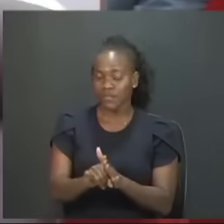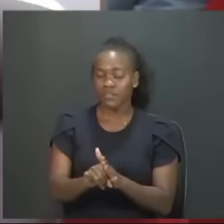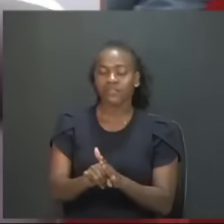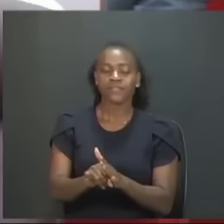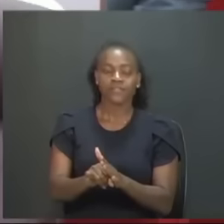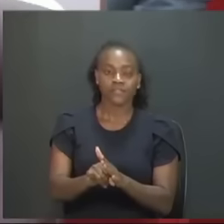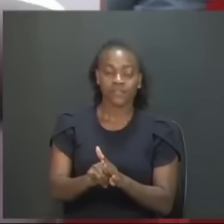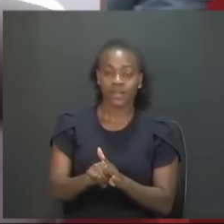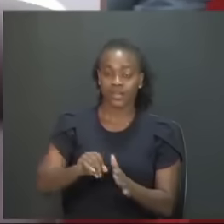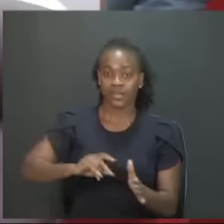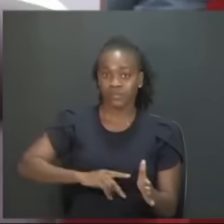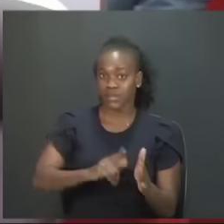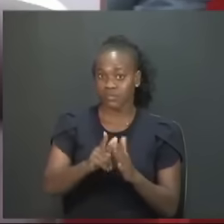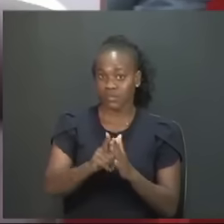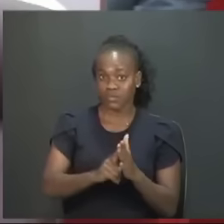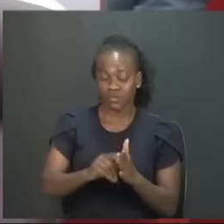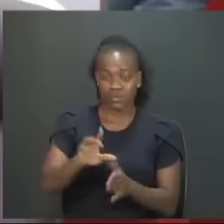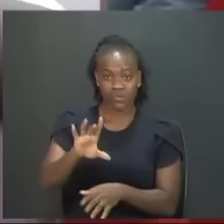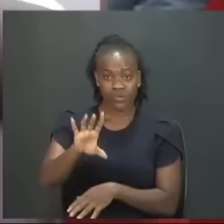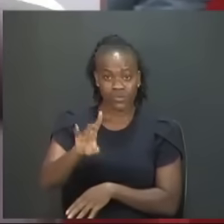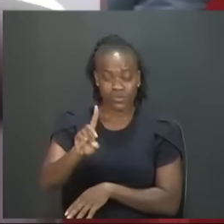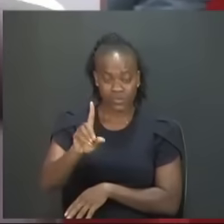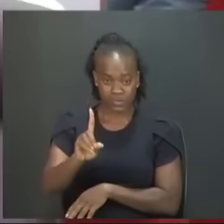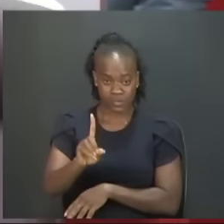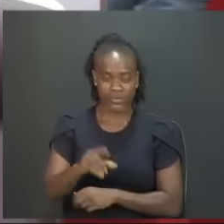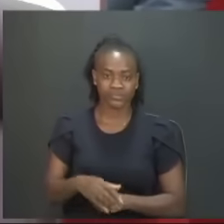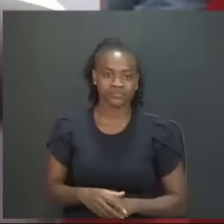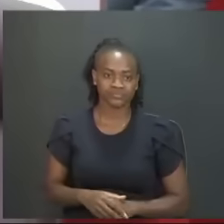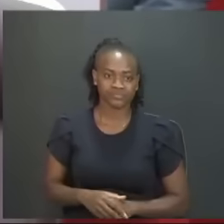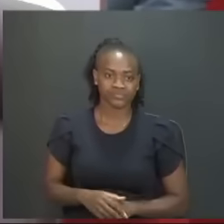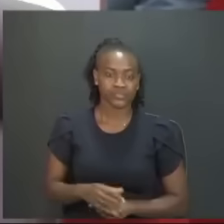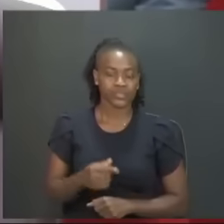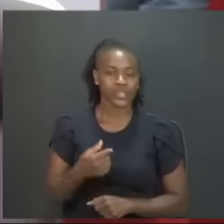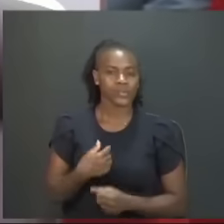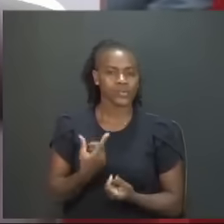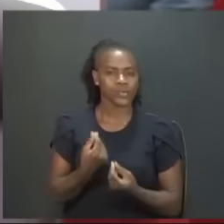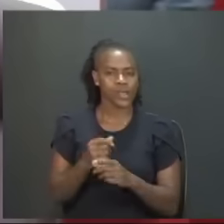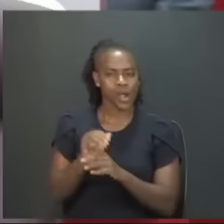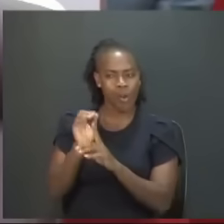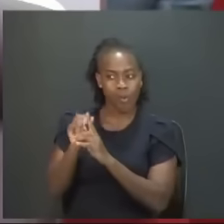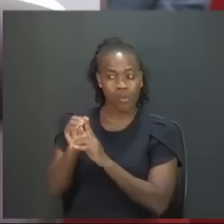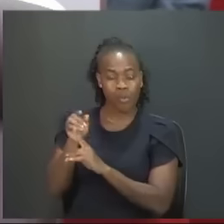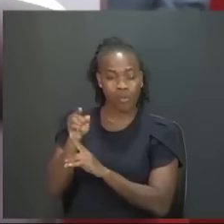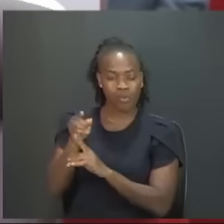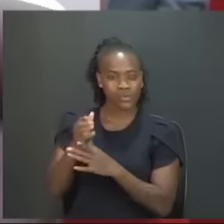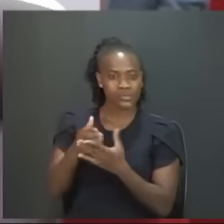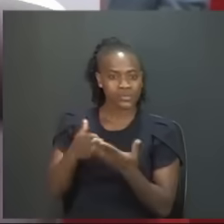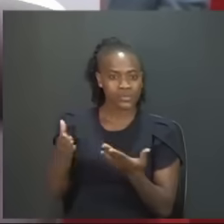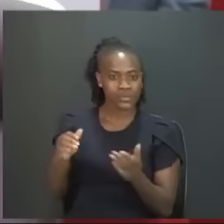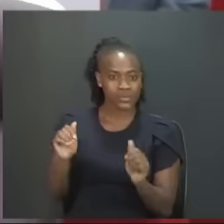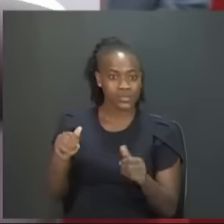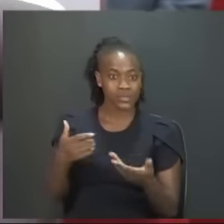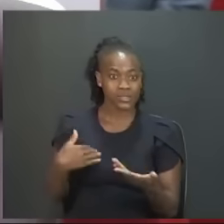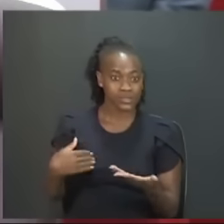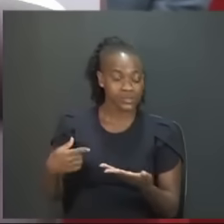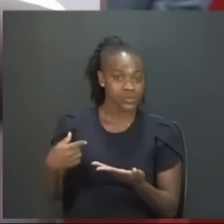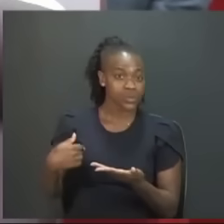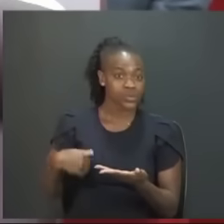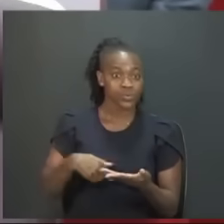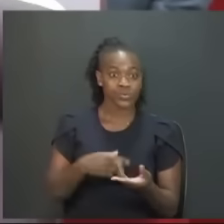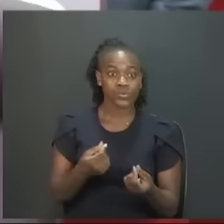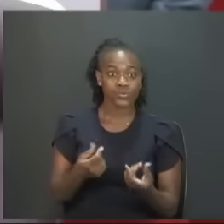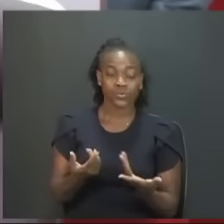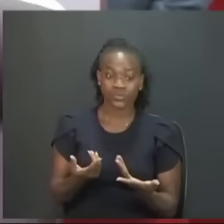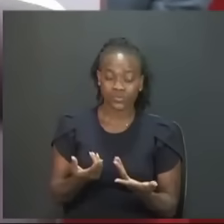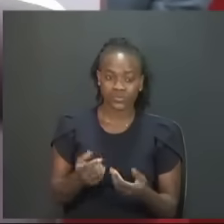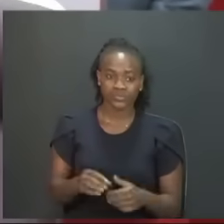71. Mr. Speaker, I want to draw your attention to something. As much as we are gearing towards